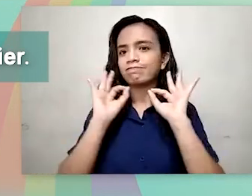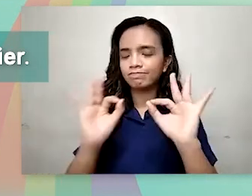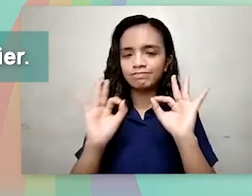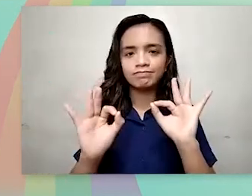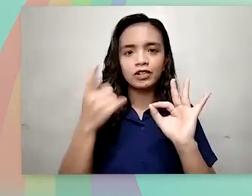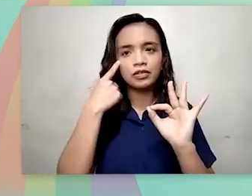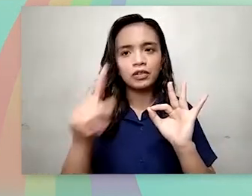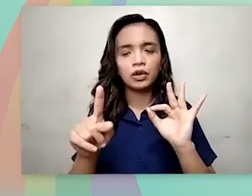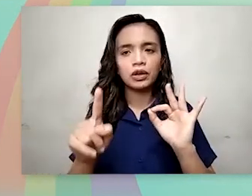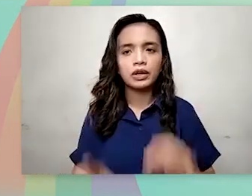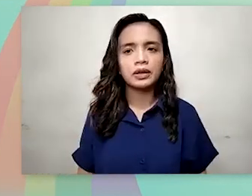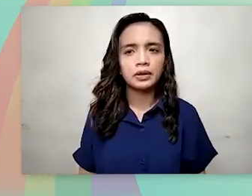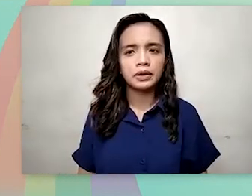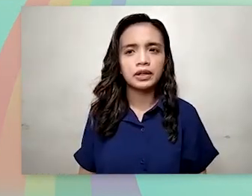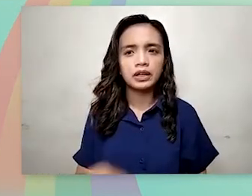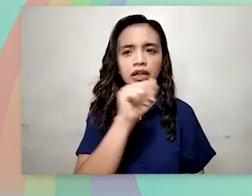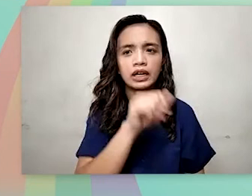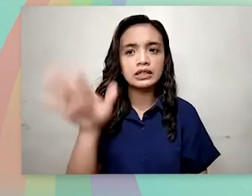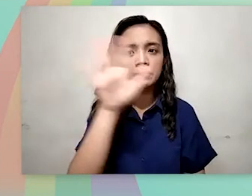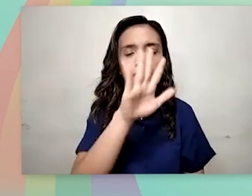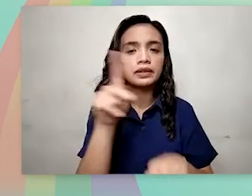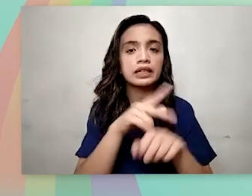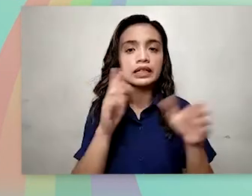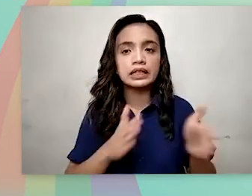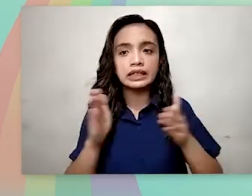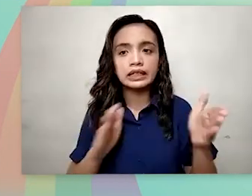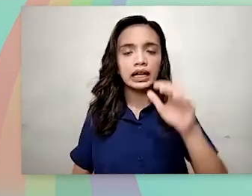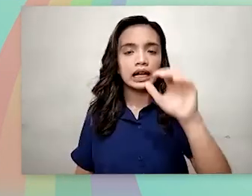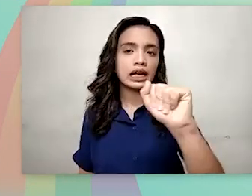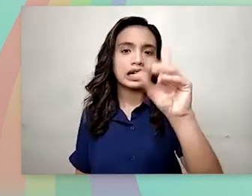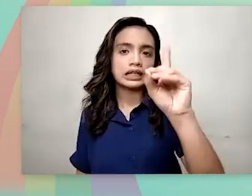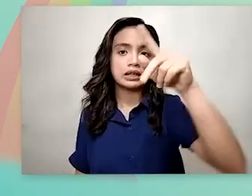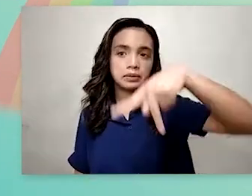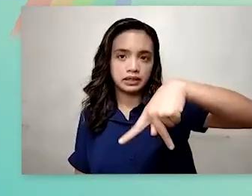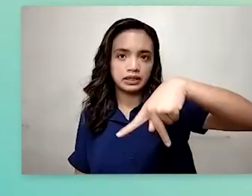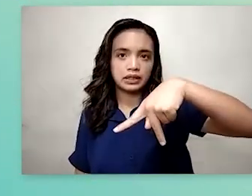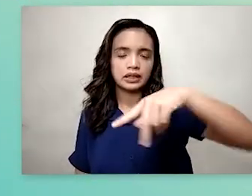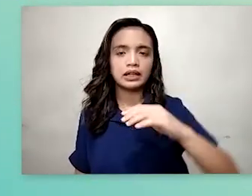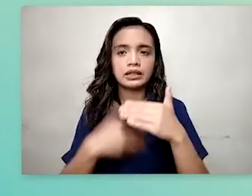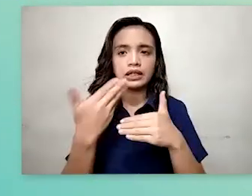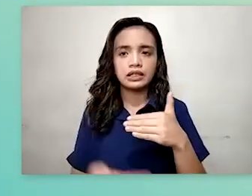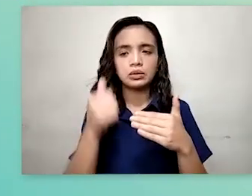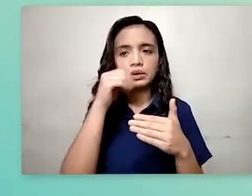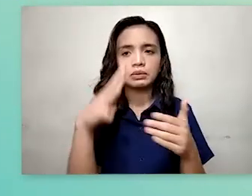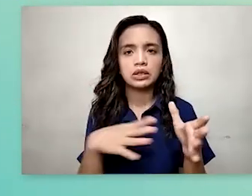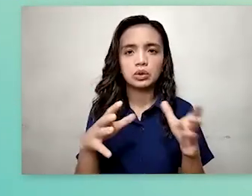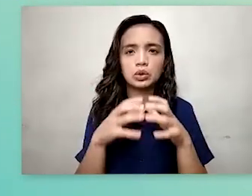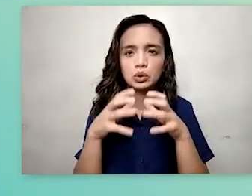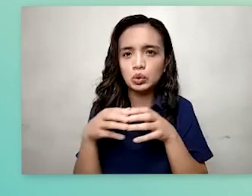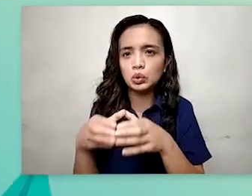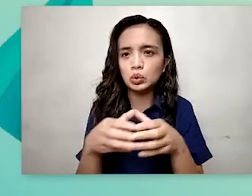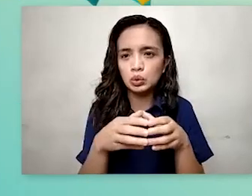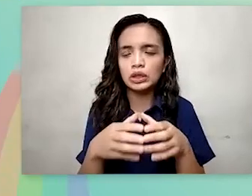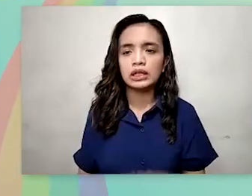mentioned earlier, there's a wonderful platform called PhilPrep and Asian Preparedness, which ADPC